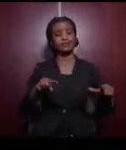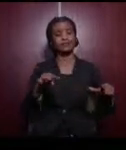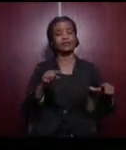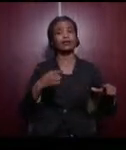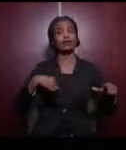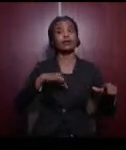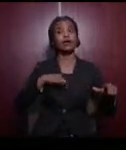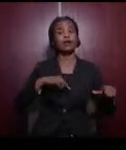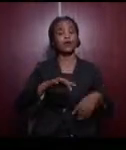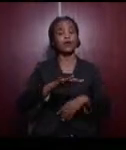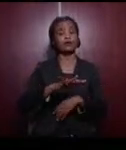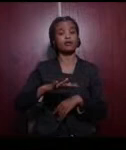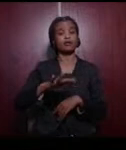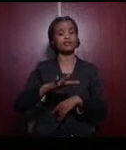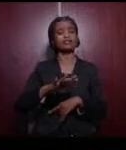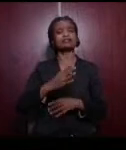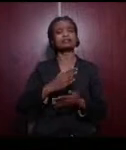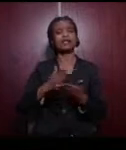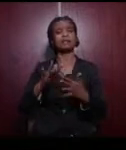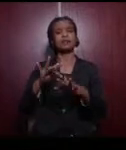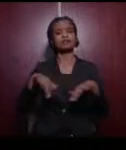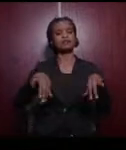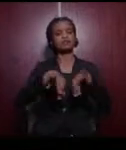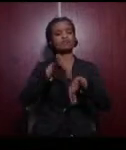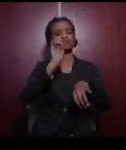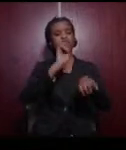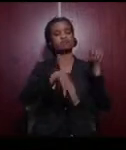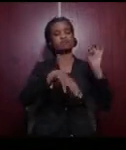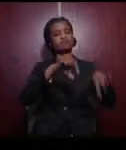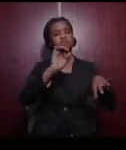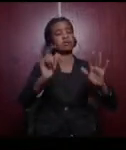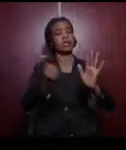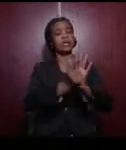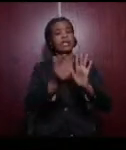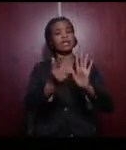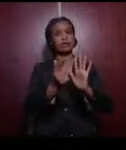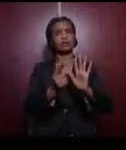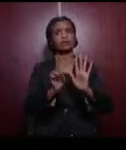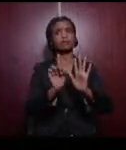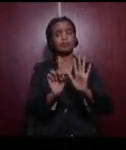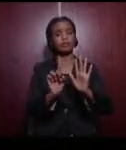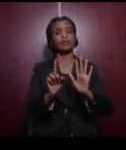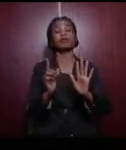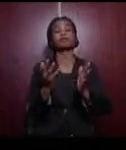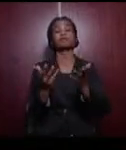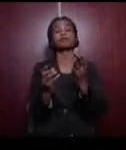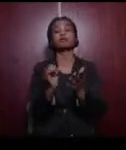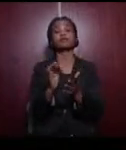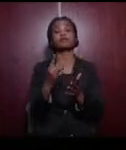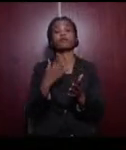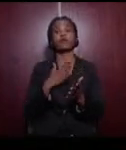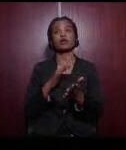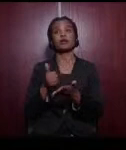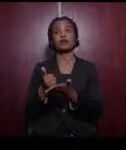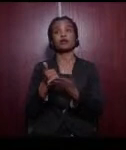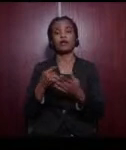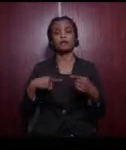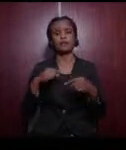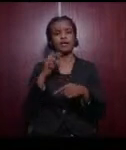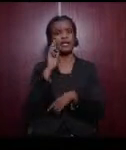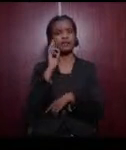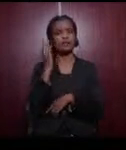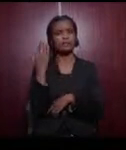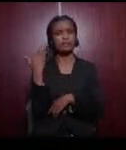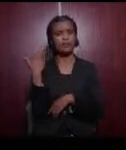we want our place to be clean. If we want your help about us having something like, if you remember in the olden days, there was